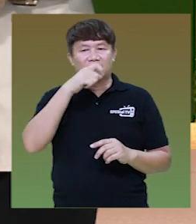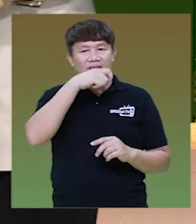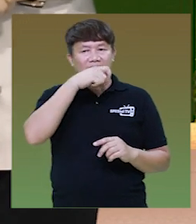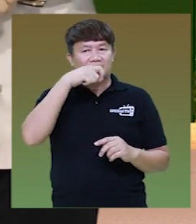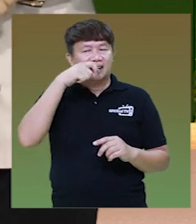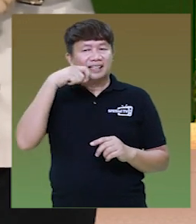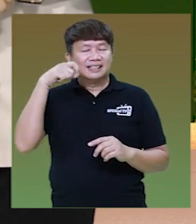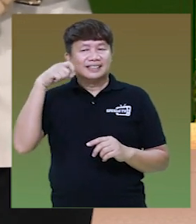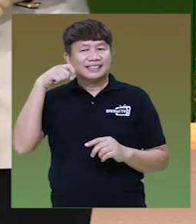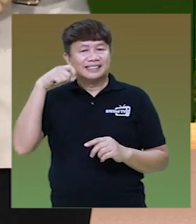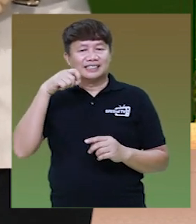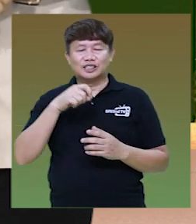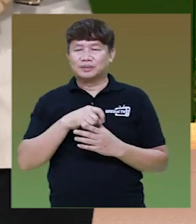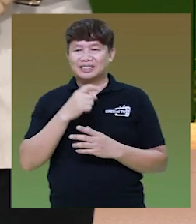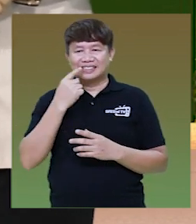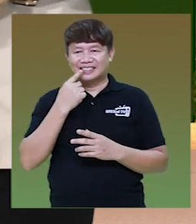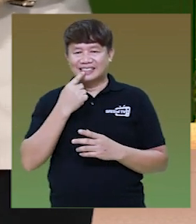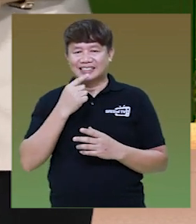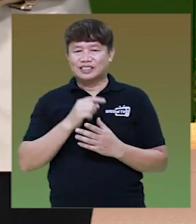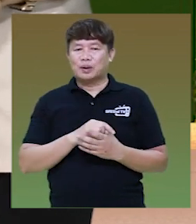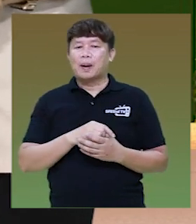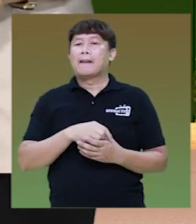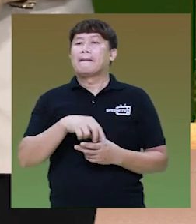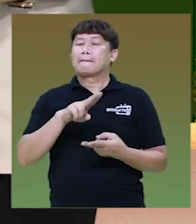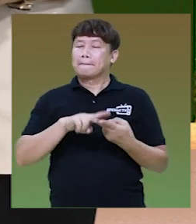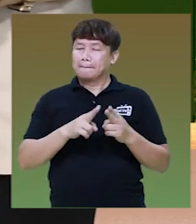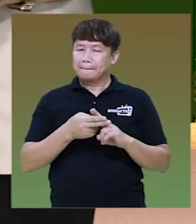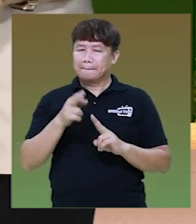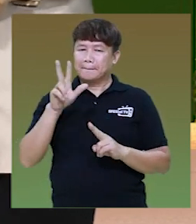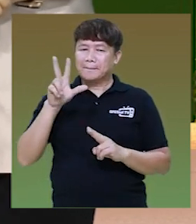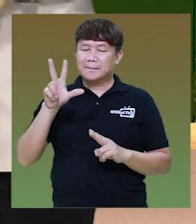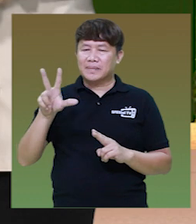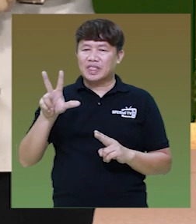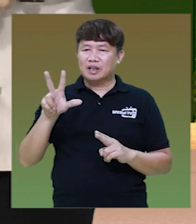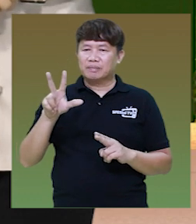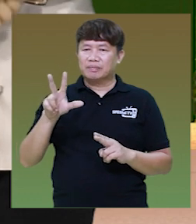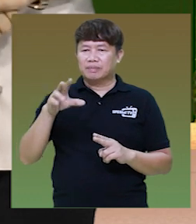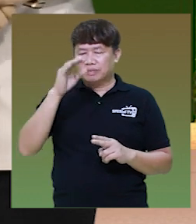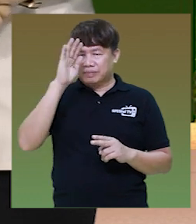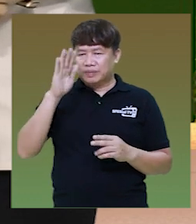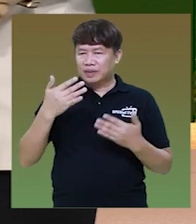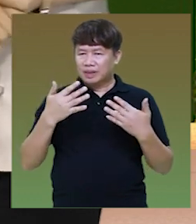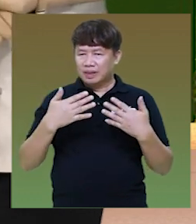teeth. Number 3, the boy is done brushing his teeth.